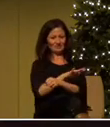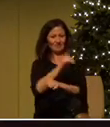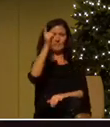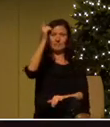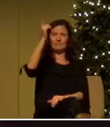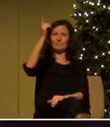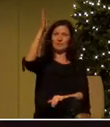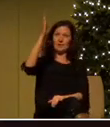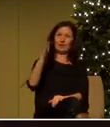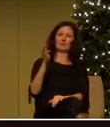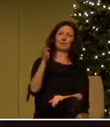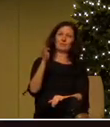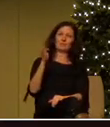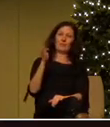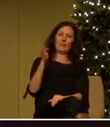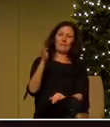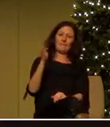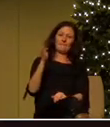God,